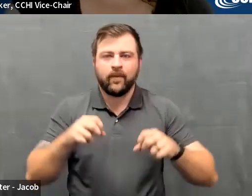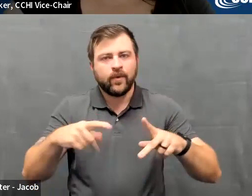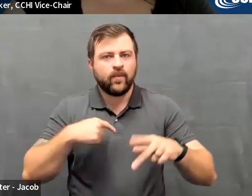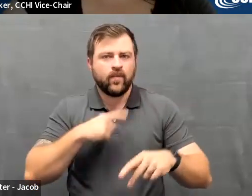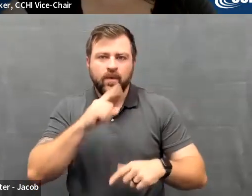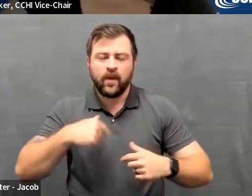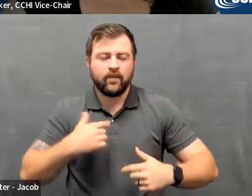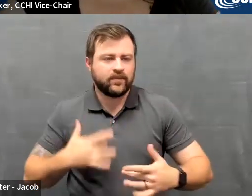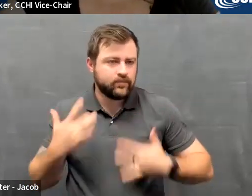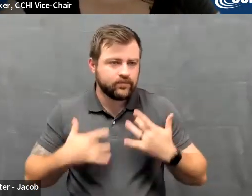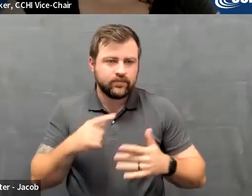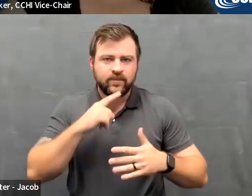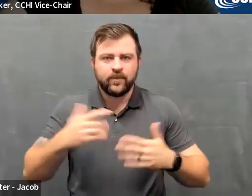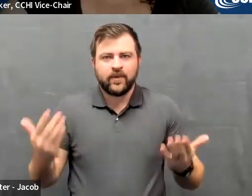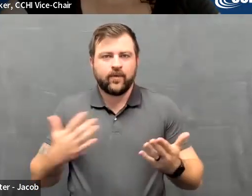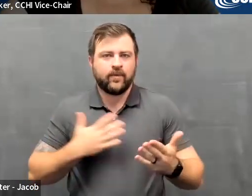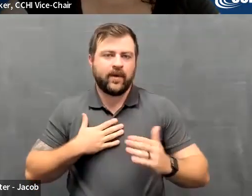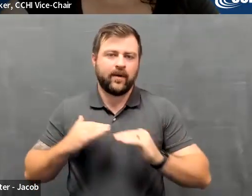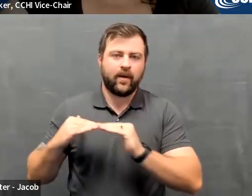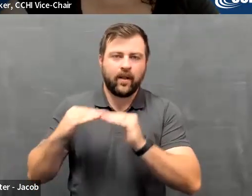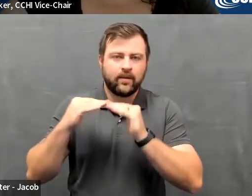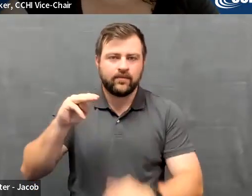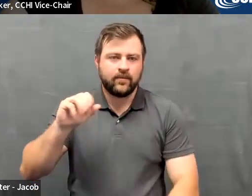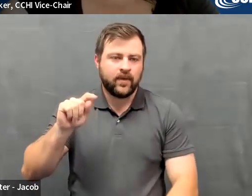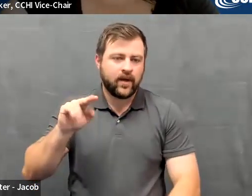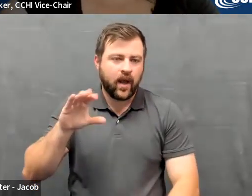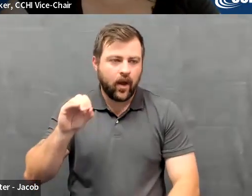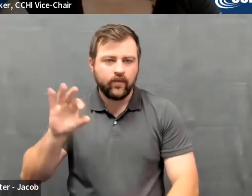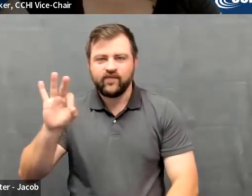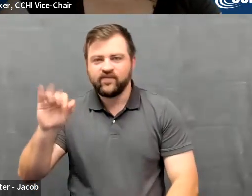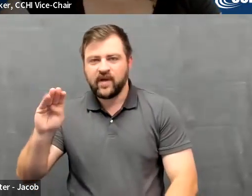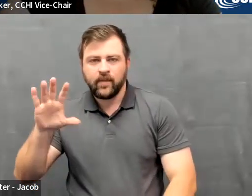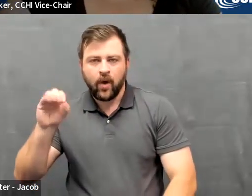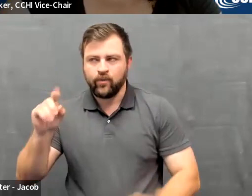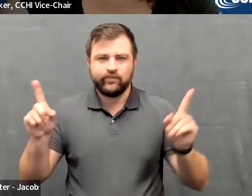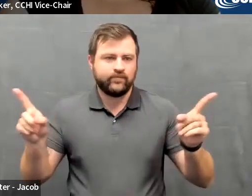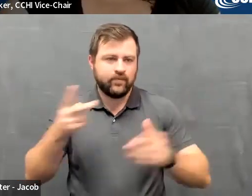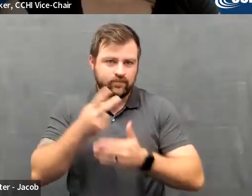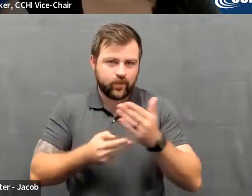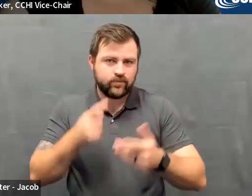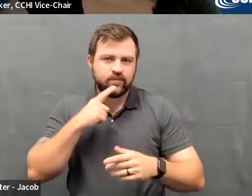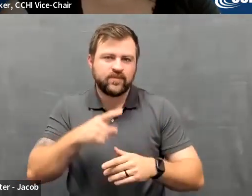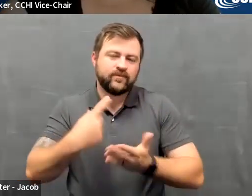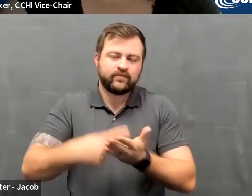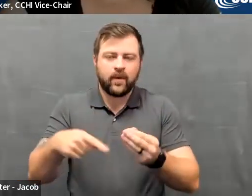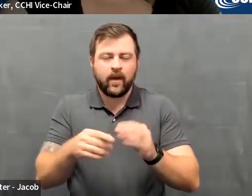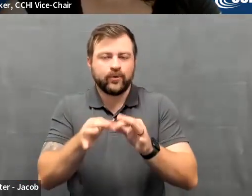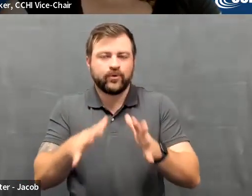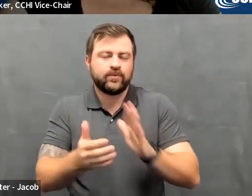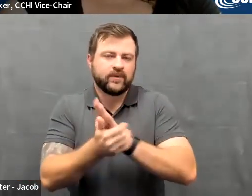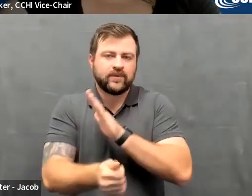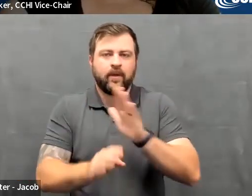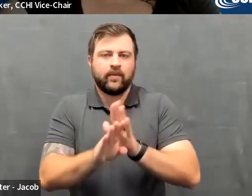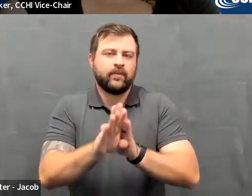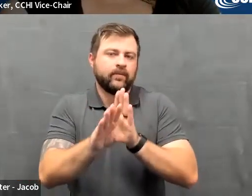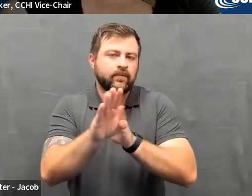to be here with my colleagues, Mateo and Fabio, to talk about interpreter skill building. All